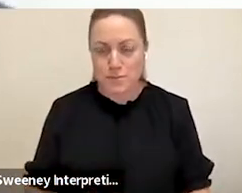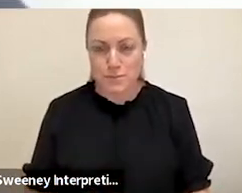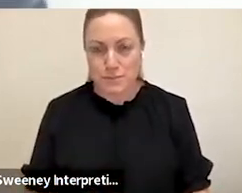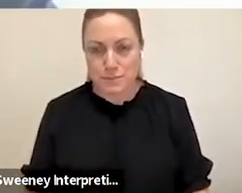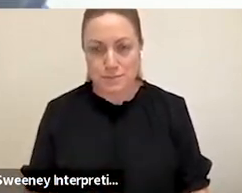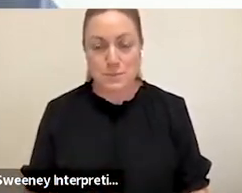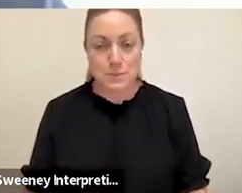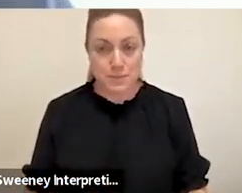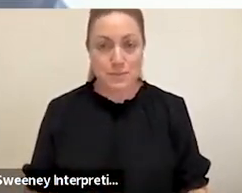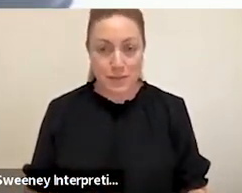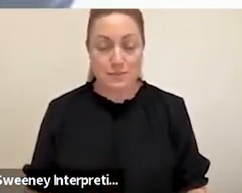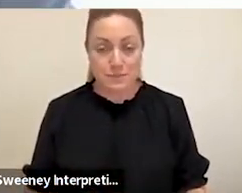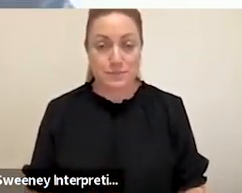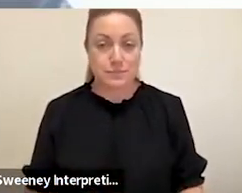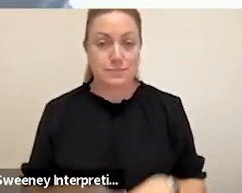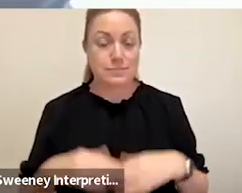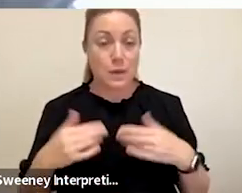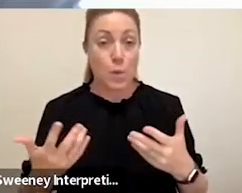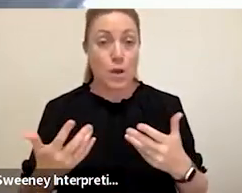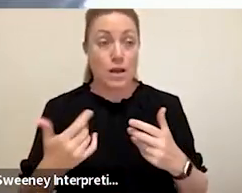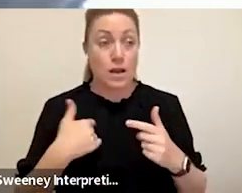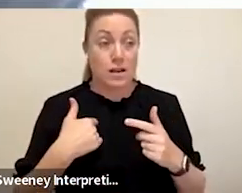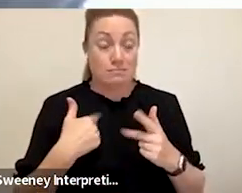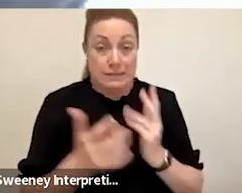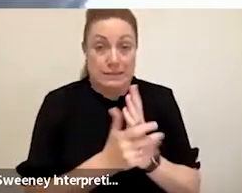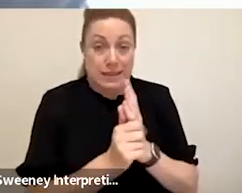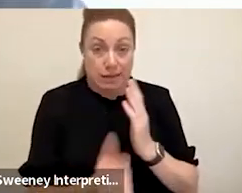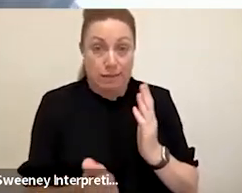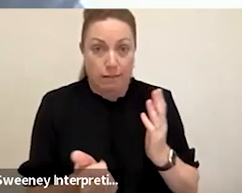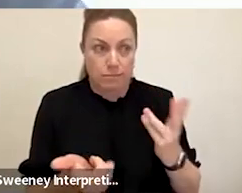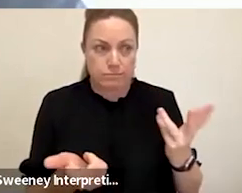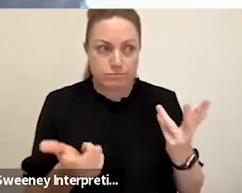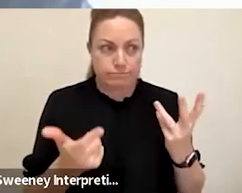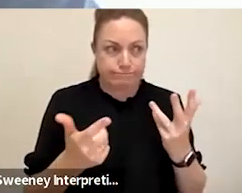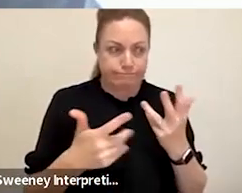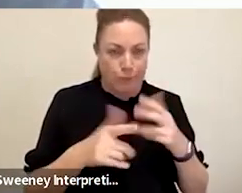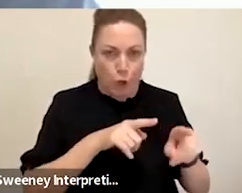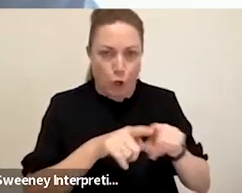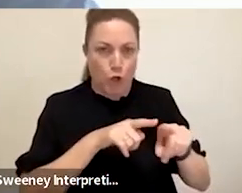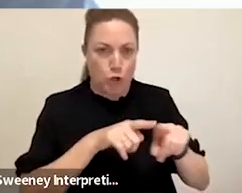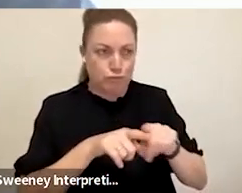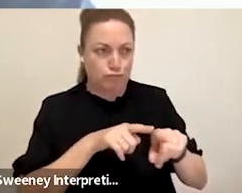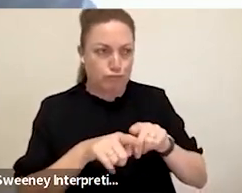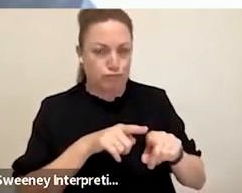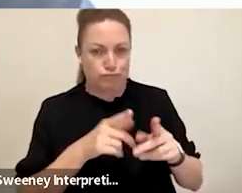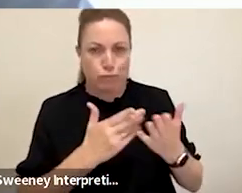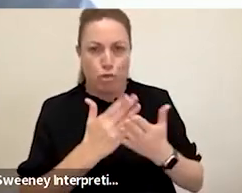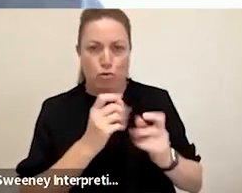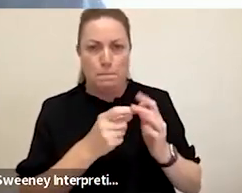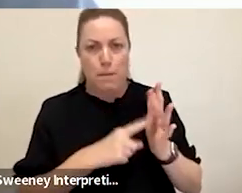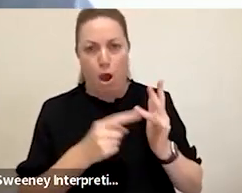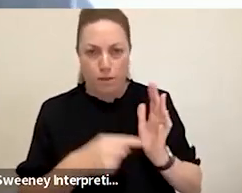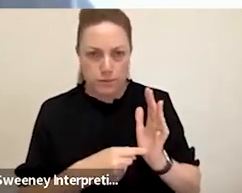Yeah. So once we sort of got skilled up in the pilot, in the model, through the pilot, I should